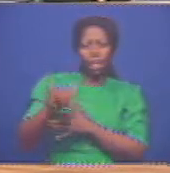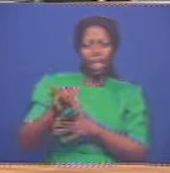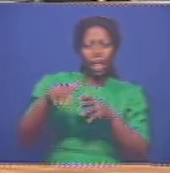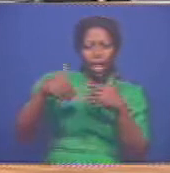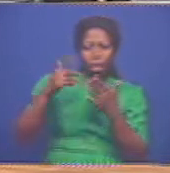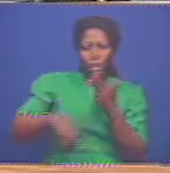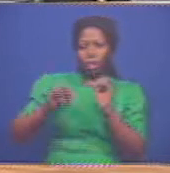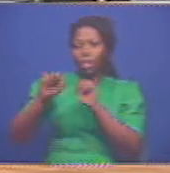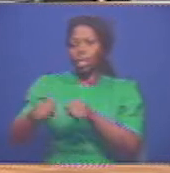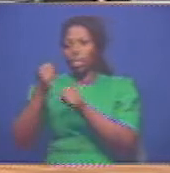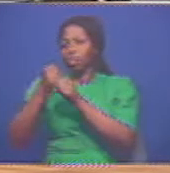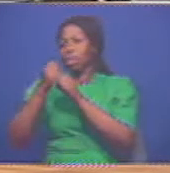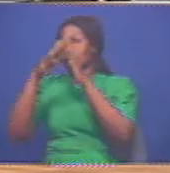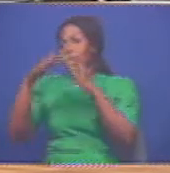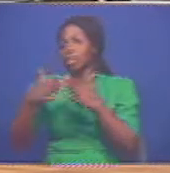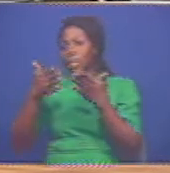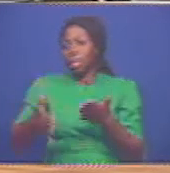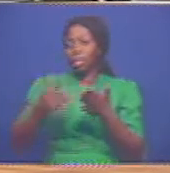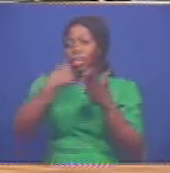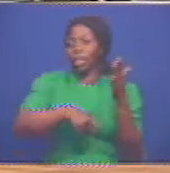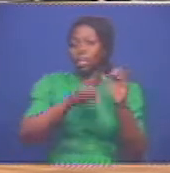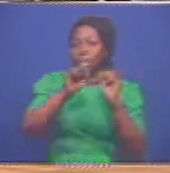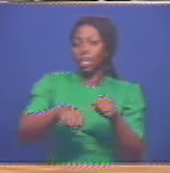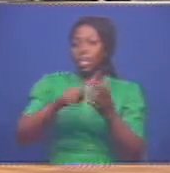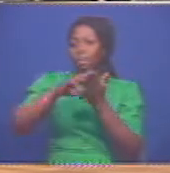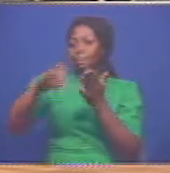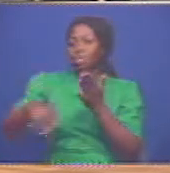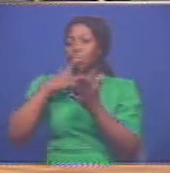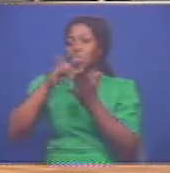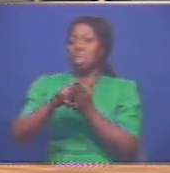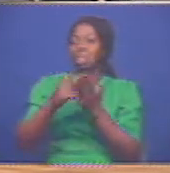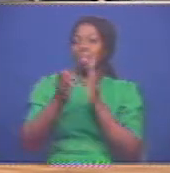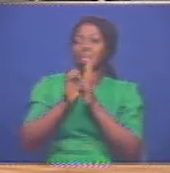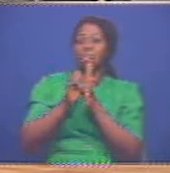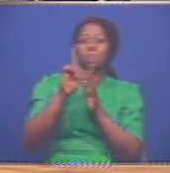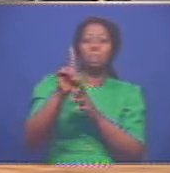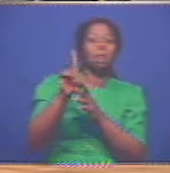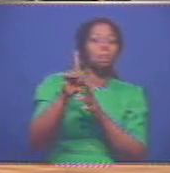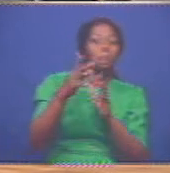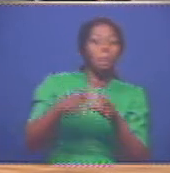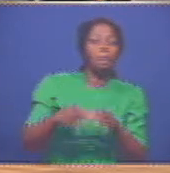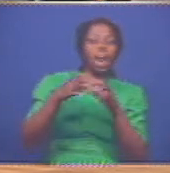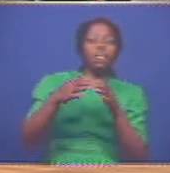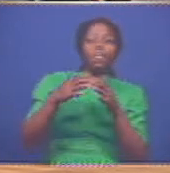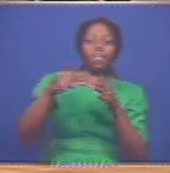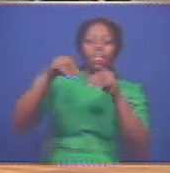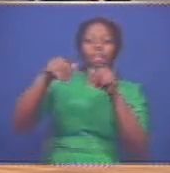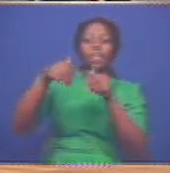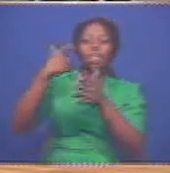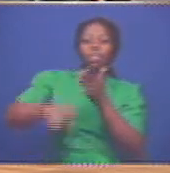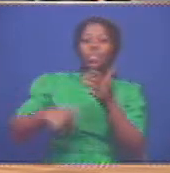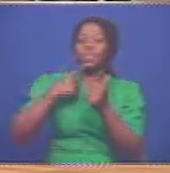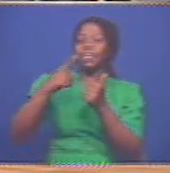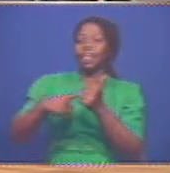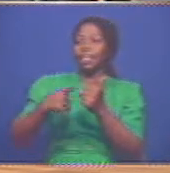Mm. Taxes we can be able to remove such that maybe one bag of cement, instead of going for the current, maybe about 600,